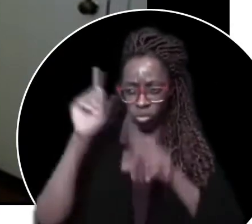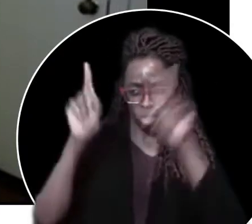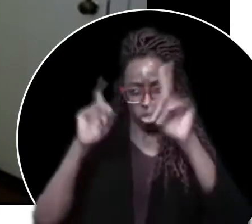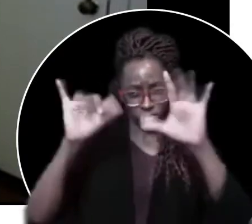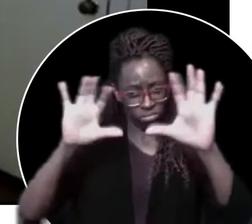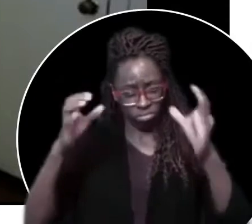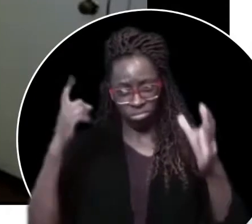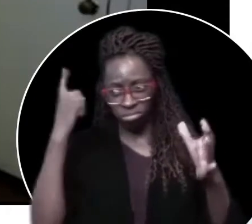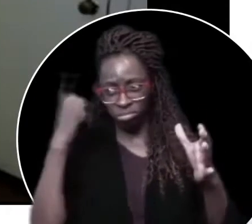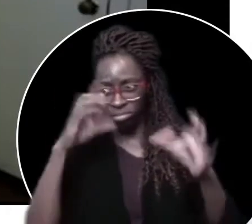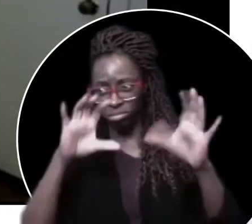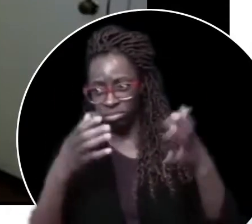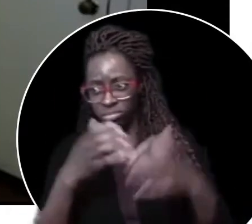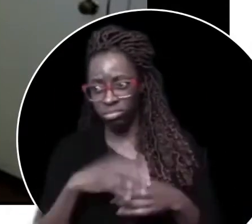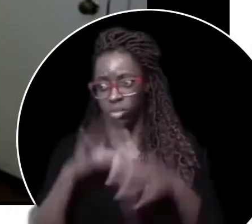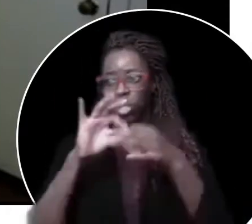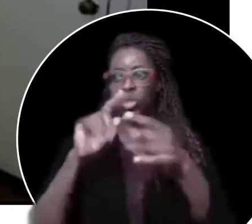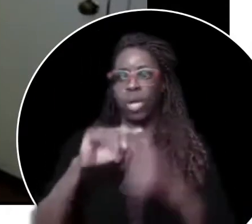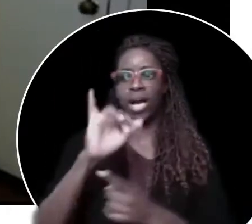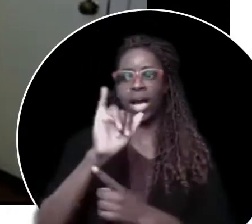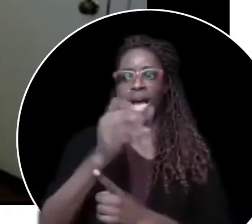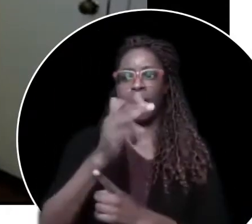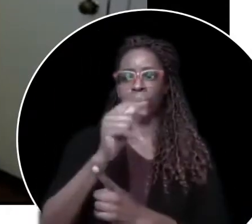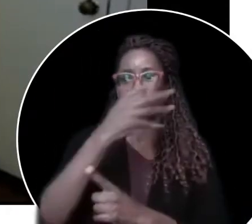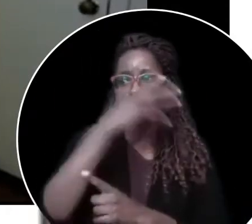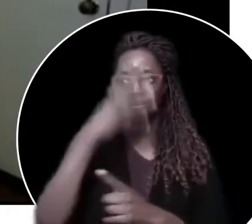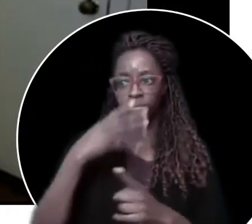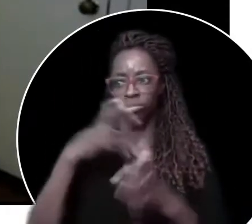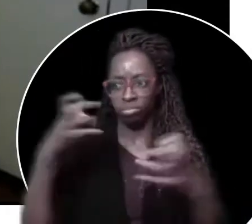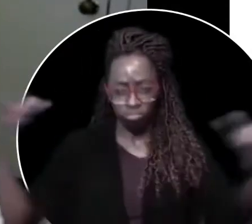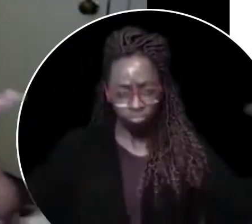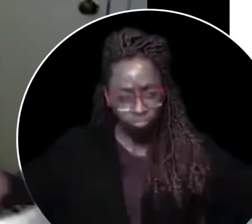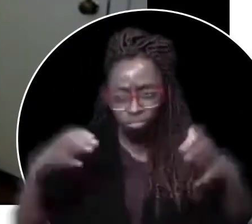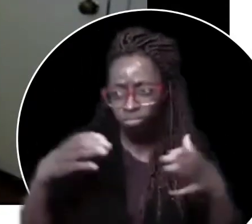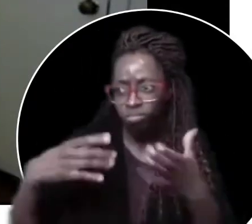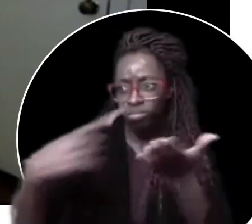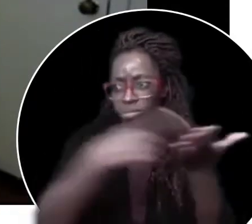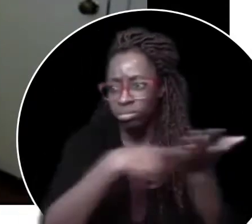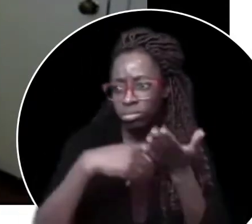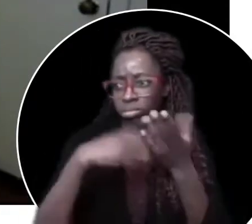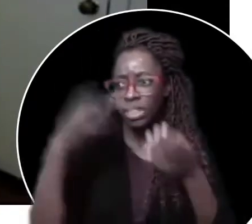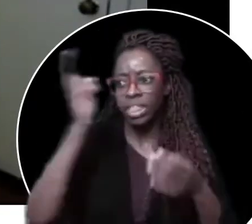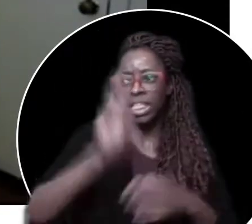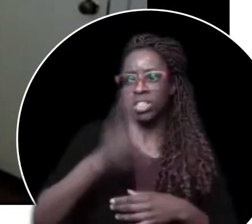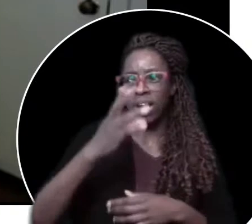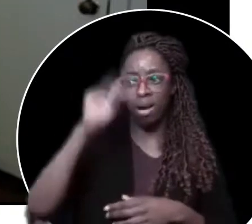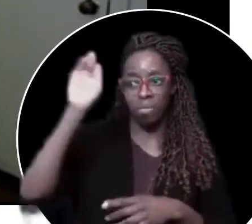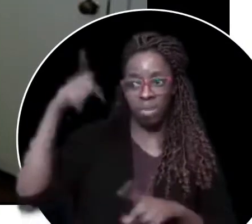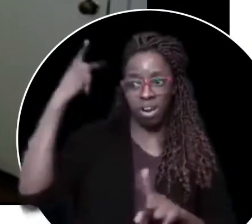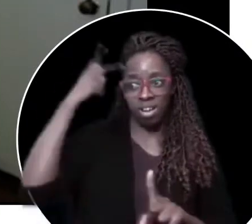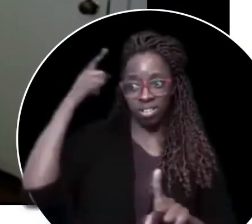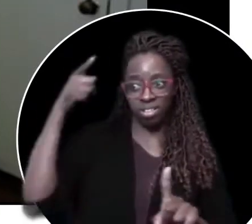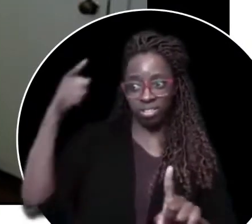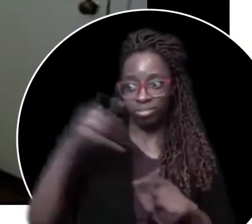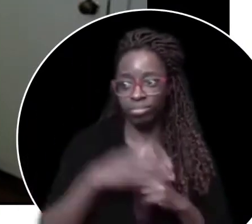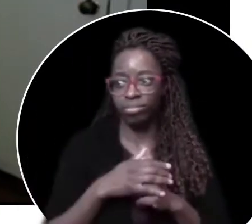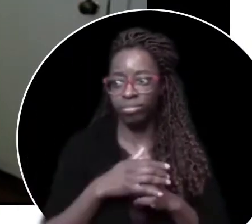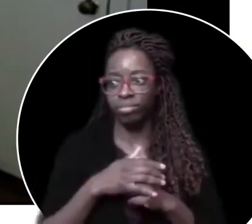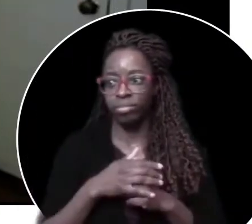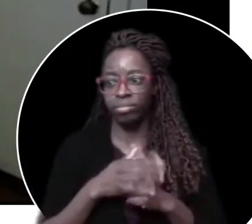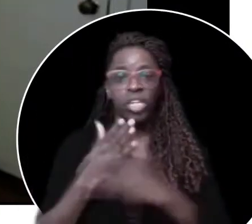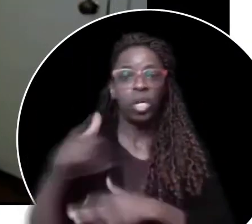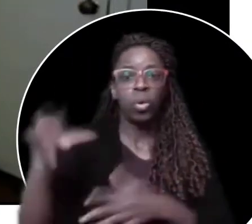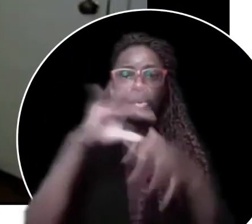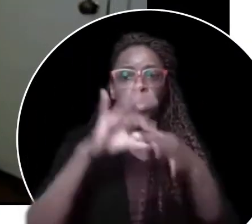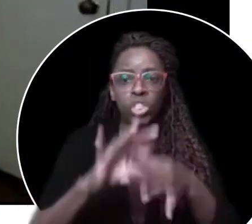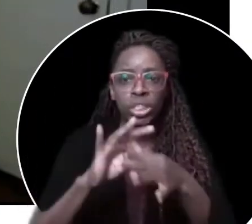political theory to think through the relationship between a nation of immigrants and settler colonialism,